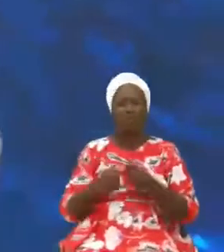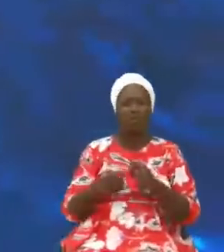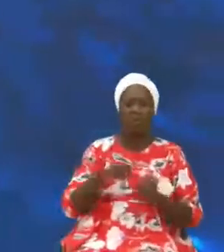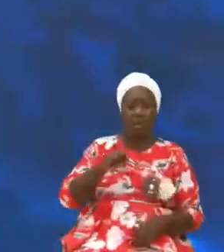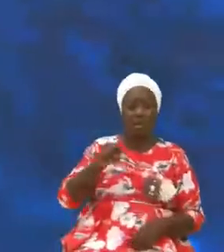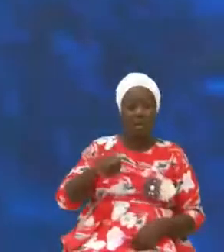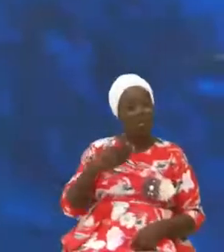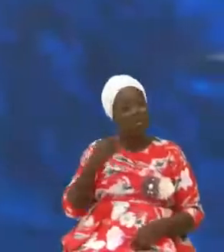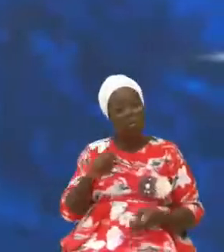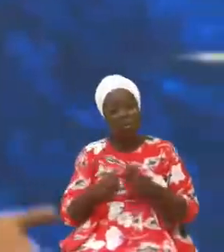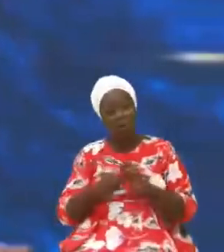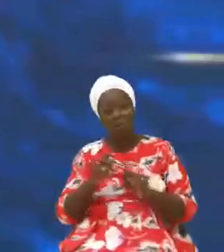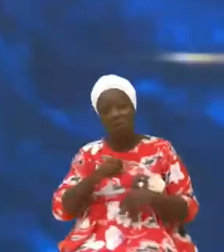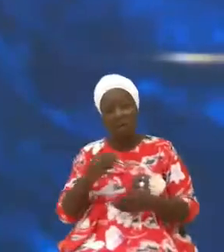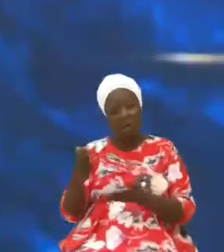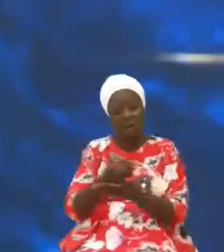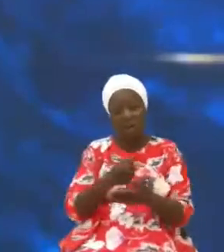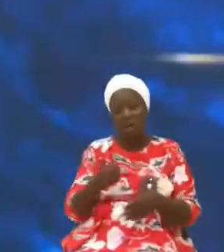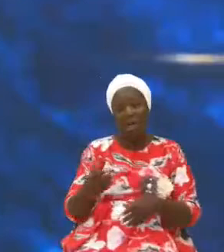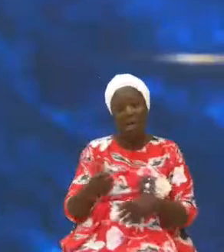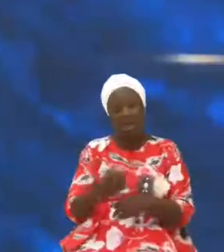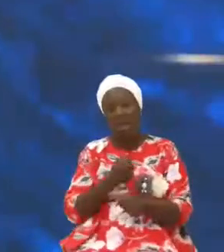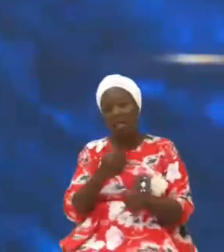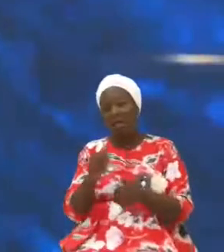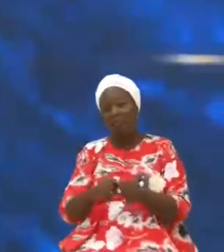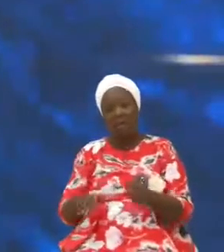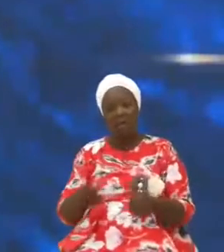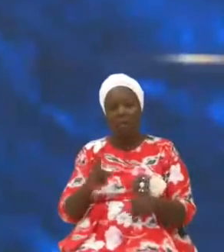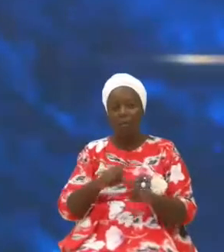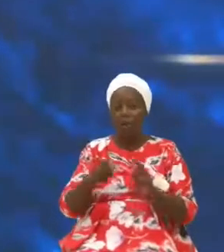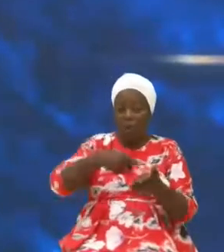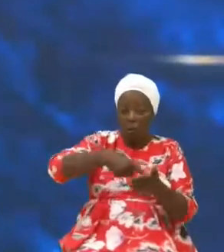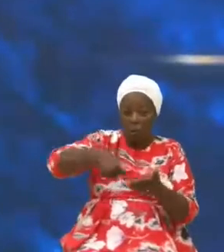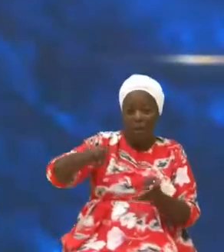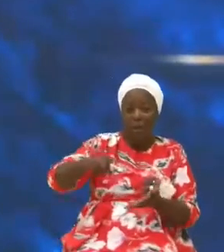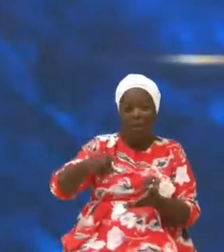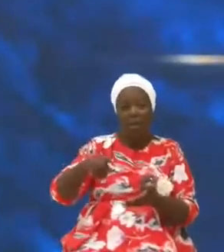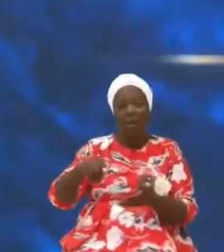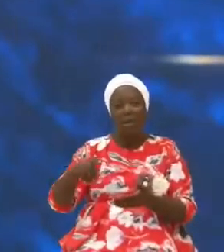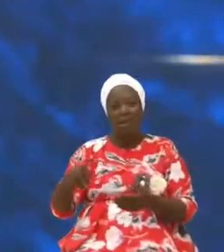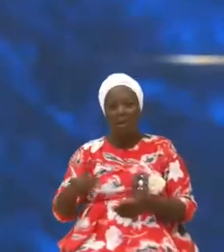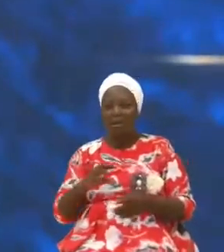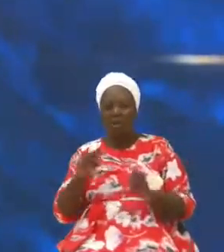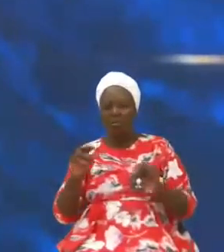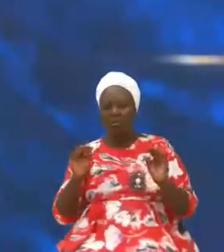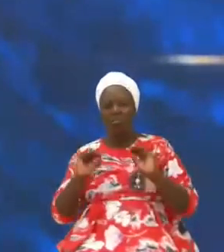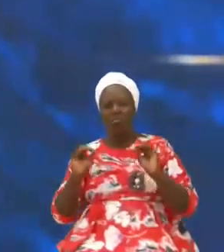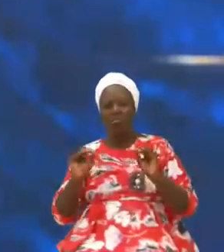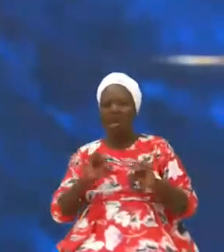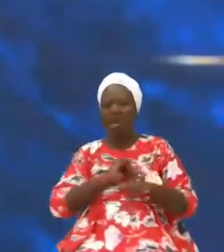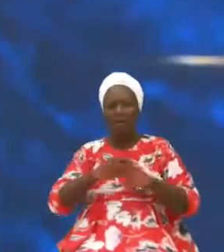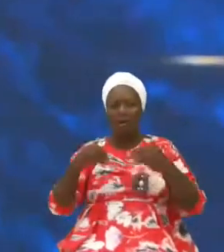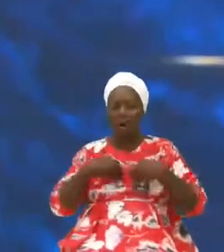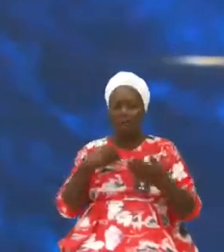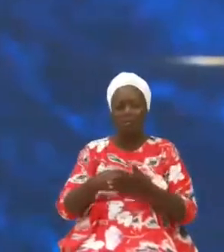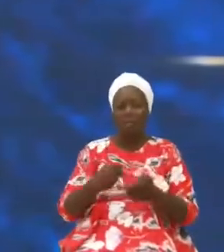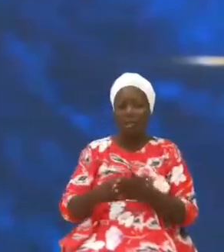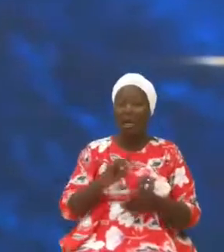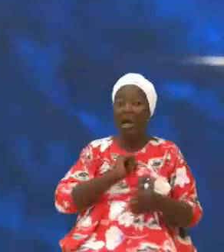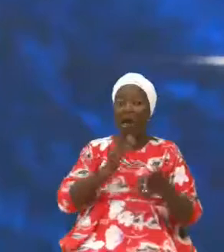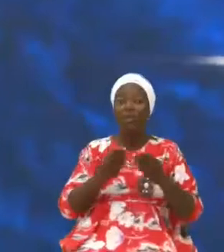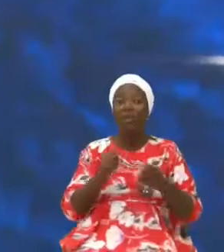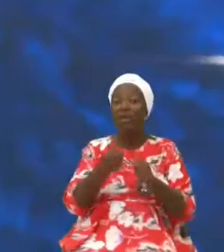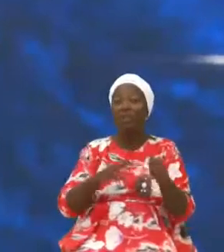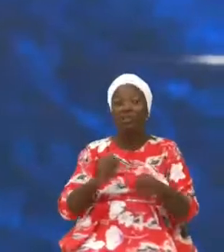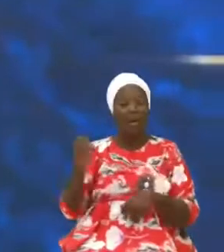yes, everything is available. Where is the price? Are you able to pay the price? I want to get everything